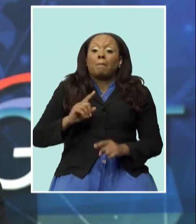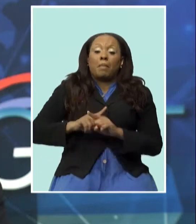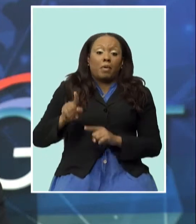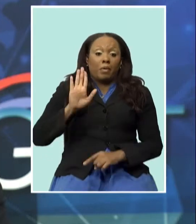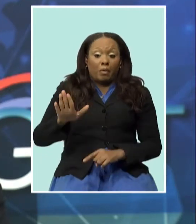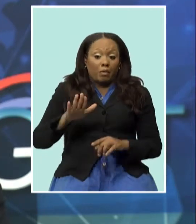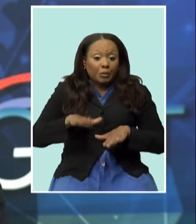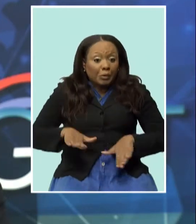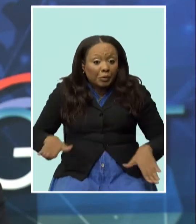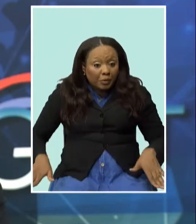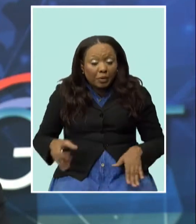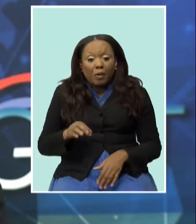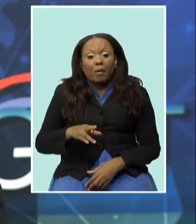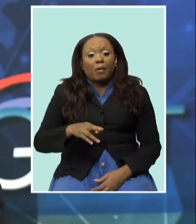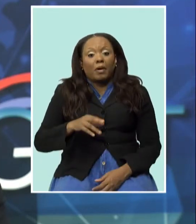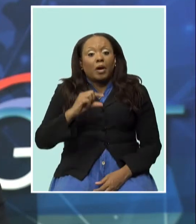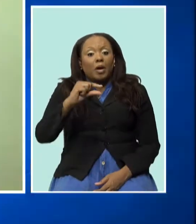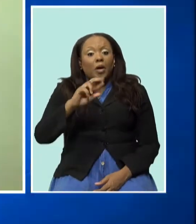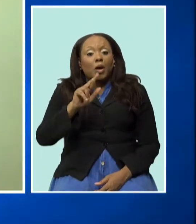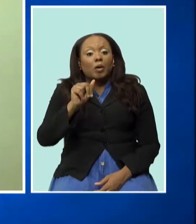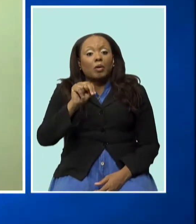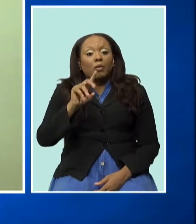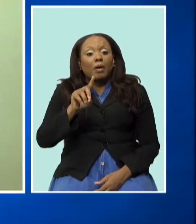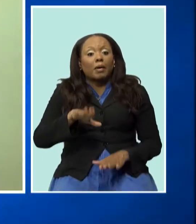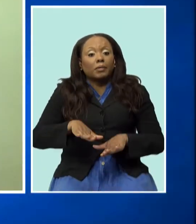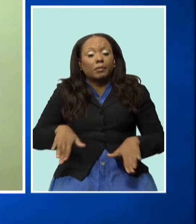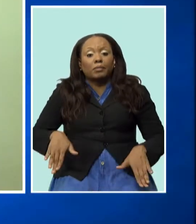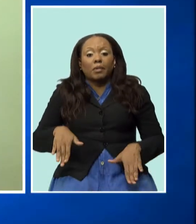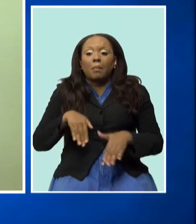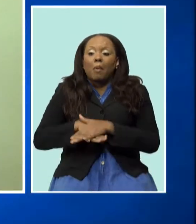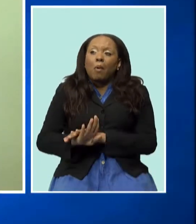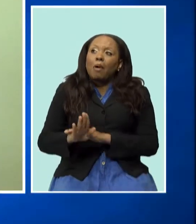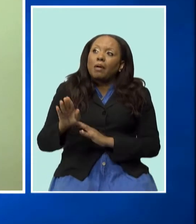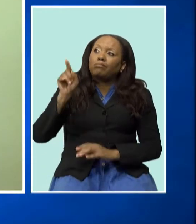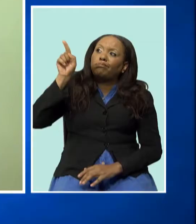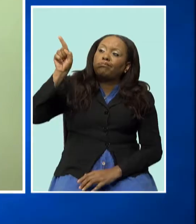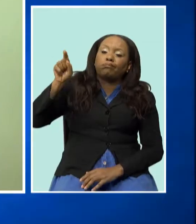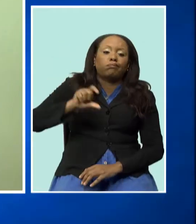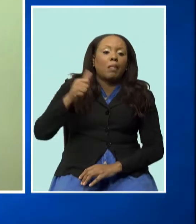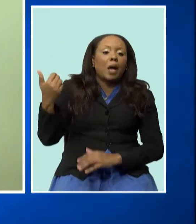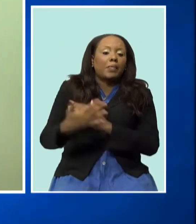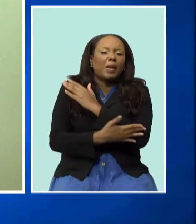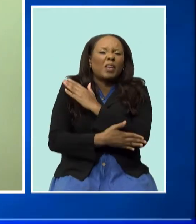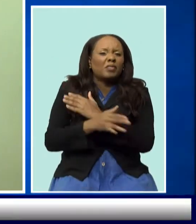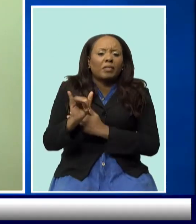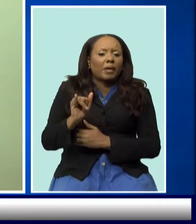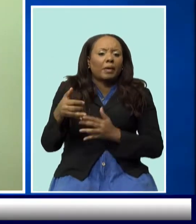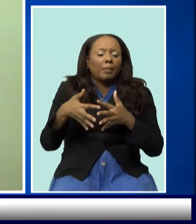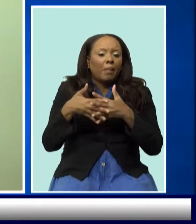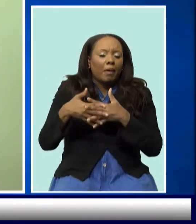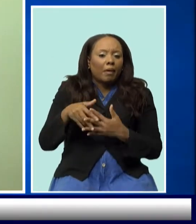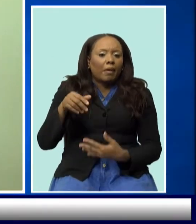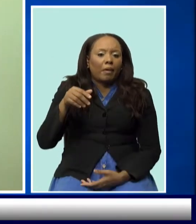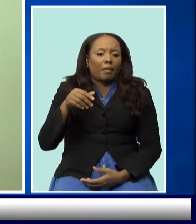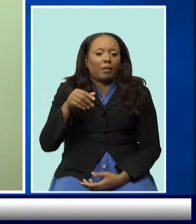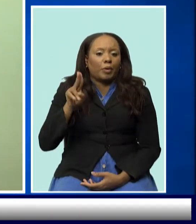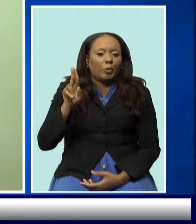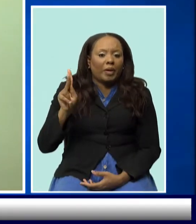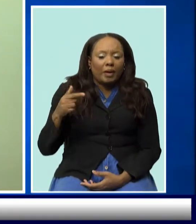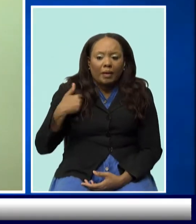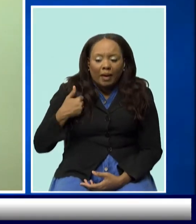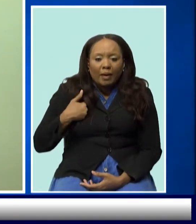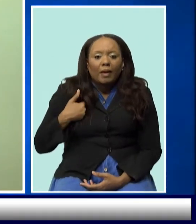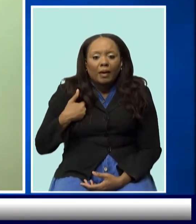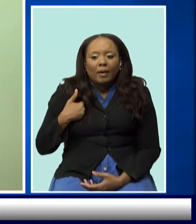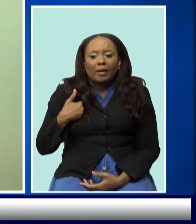Morning Barbados. And I say that within the context of the Barbados population